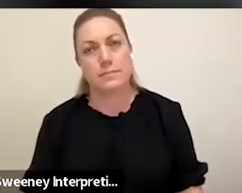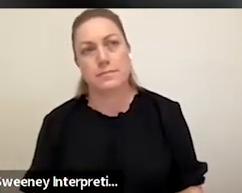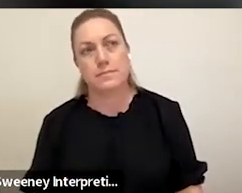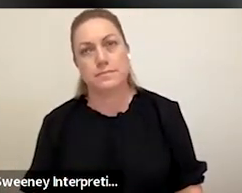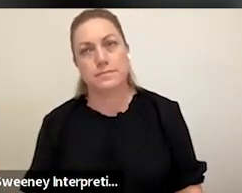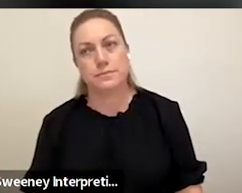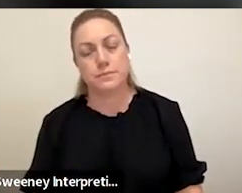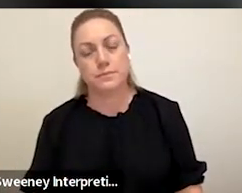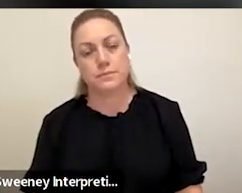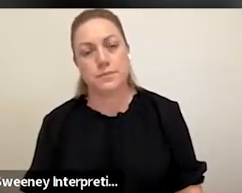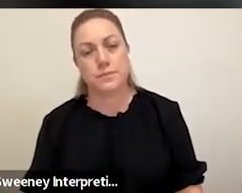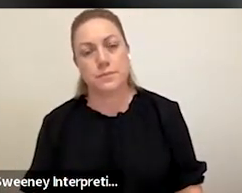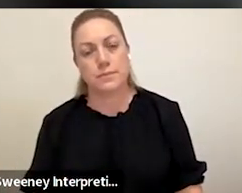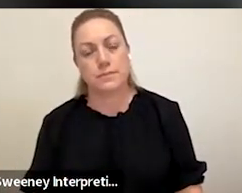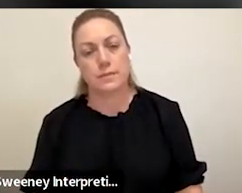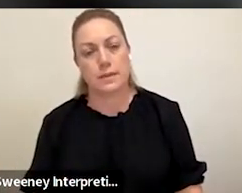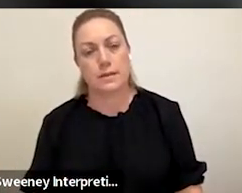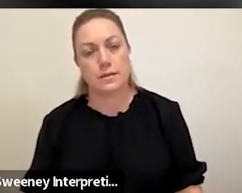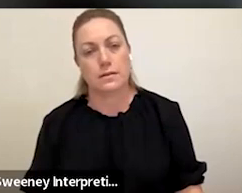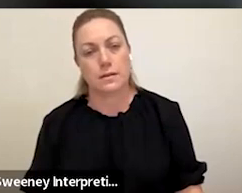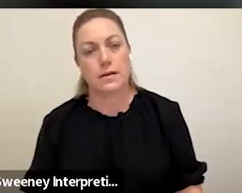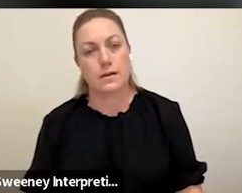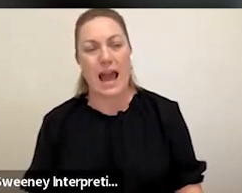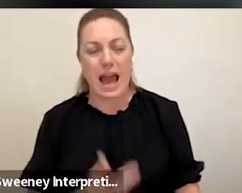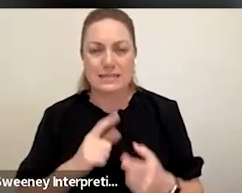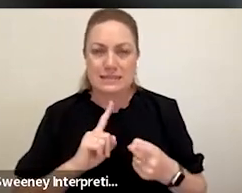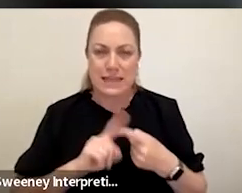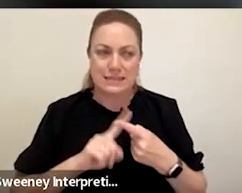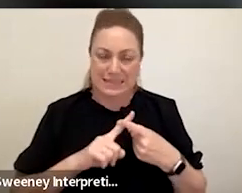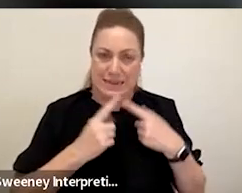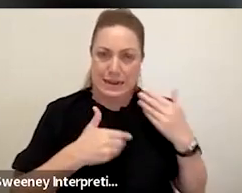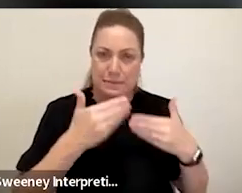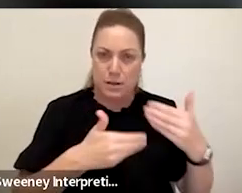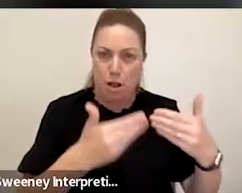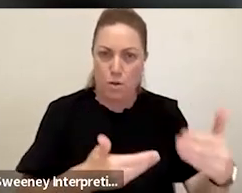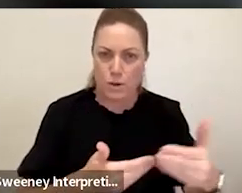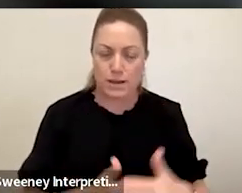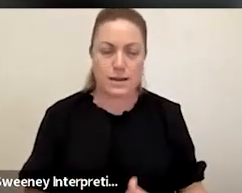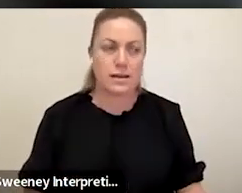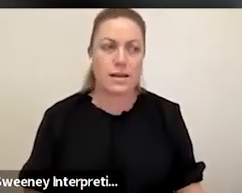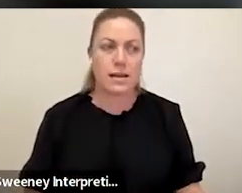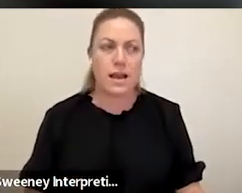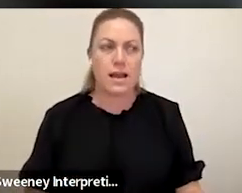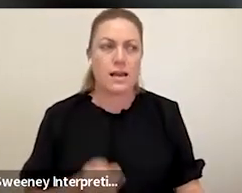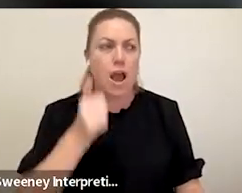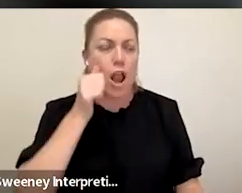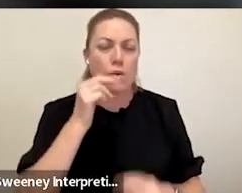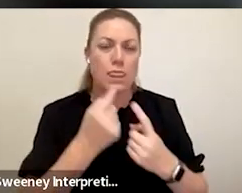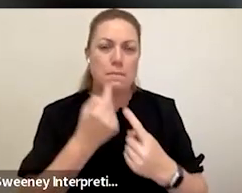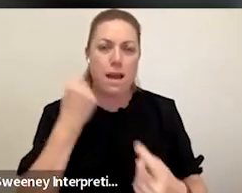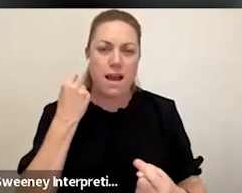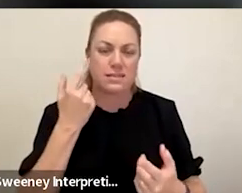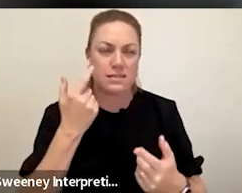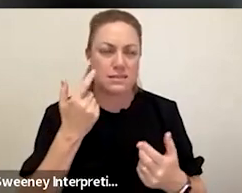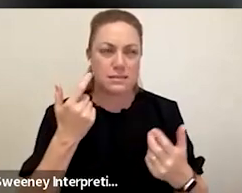and keeping that kind of work going. I think all too often in the past, we've been quite protective